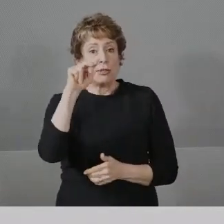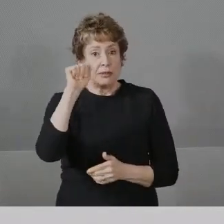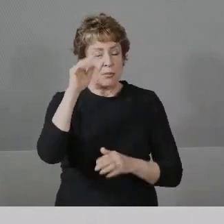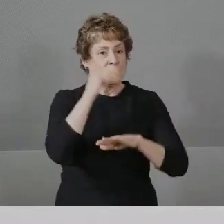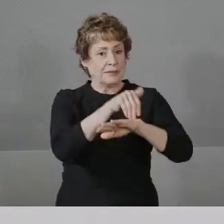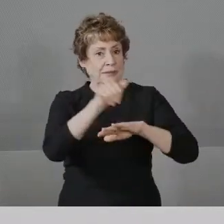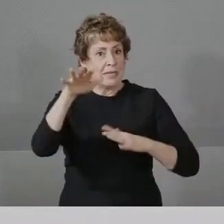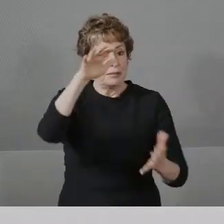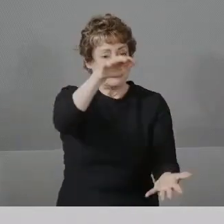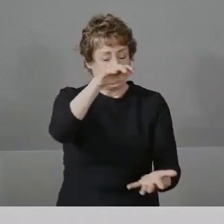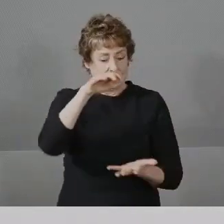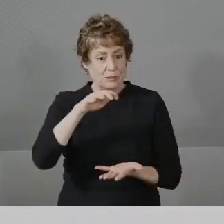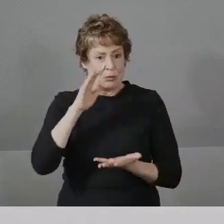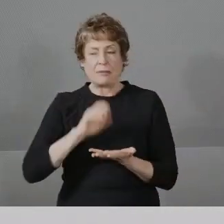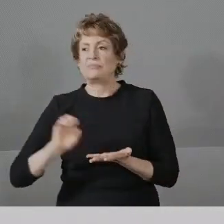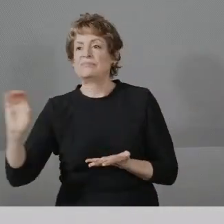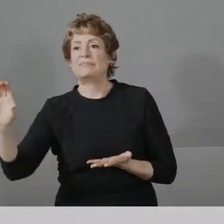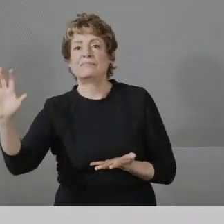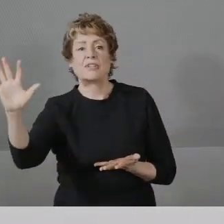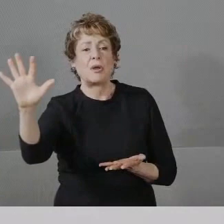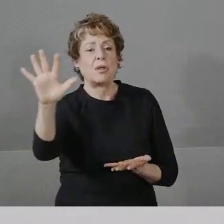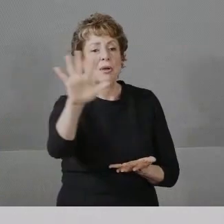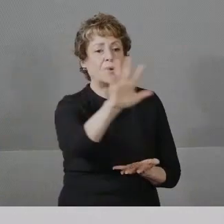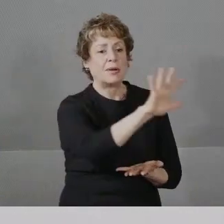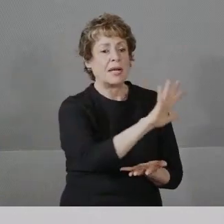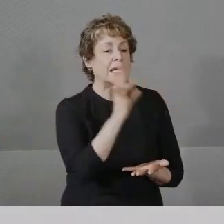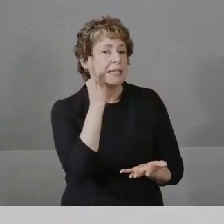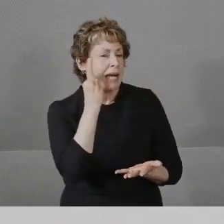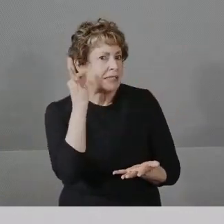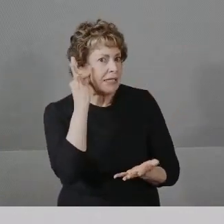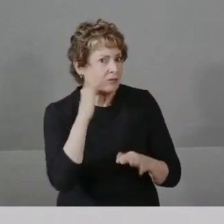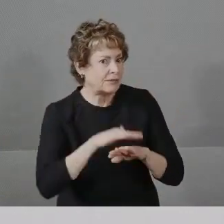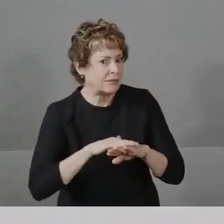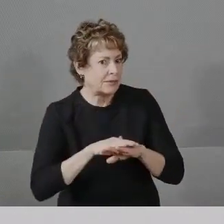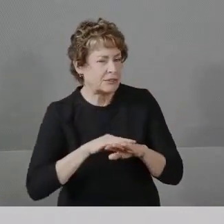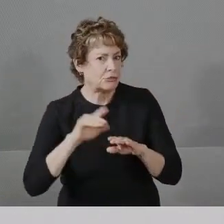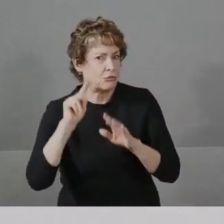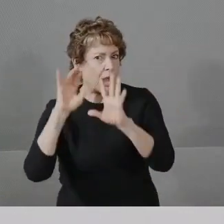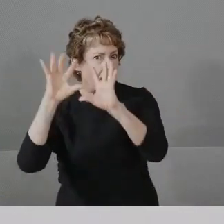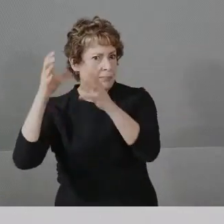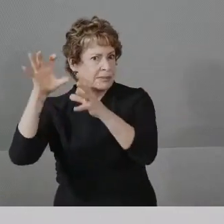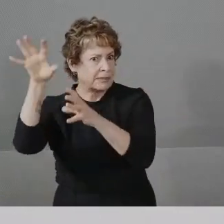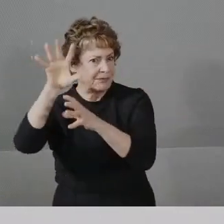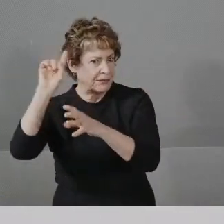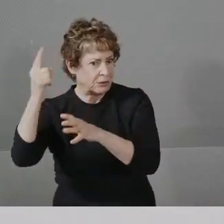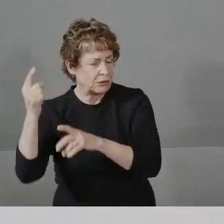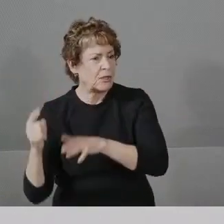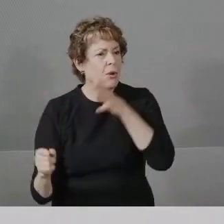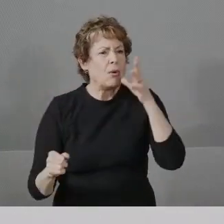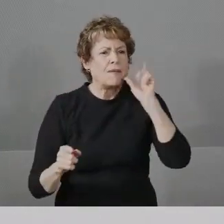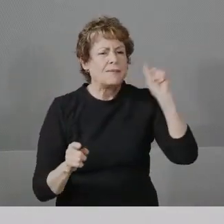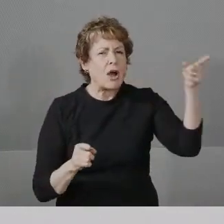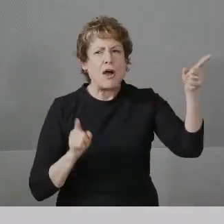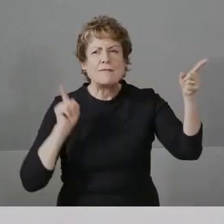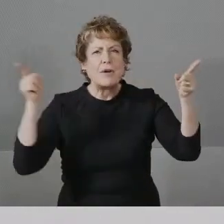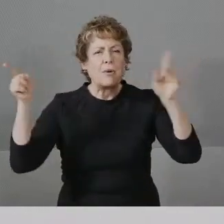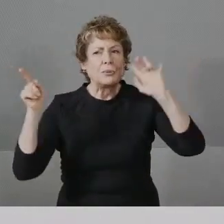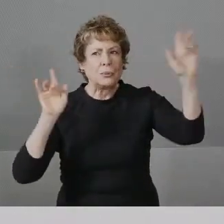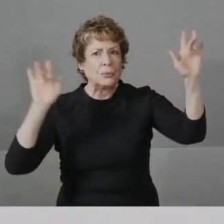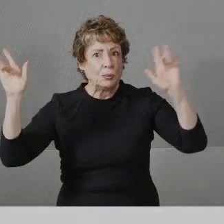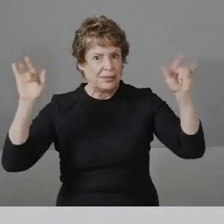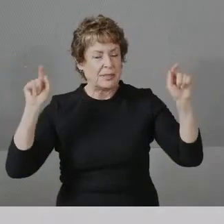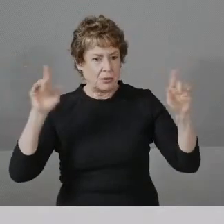still awaiting final federal approval, but it allows for smaller lot sizes to be ordered and only needs to be kept in a regular